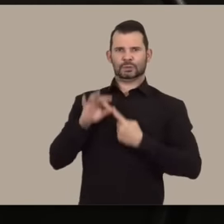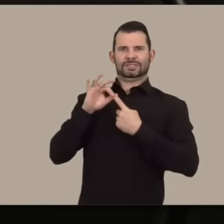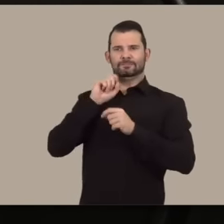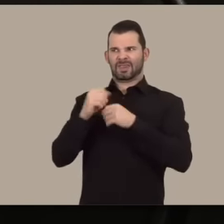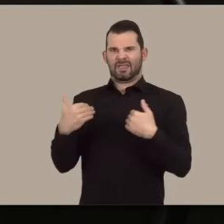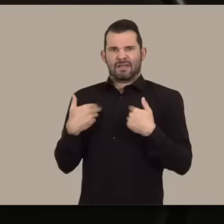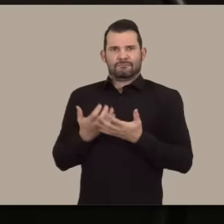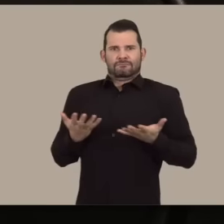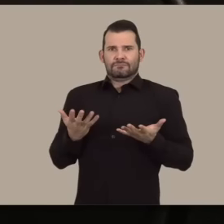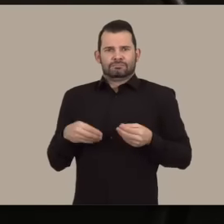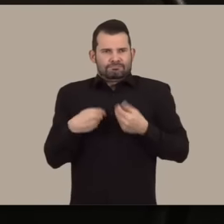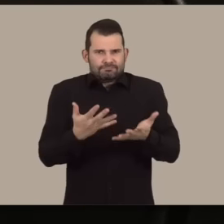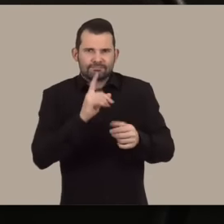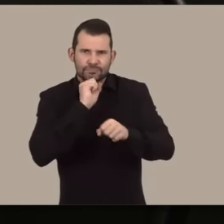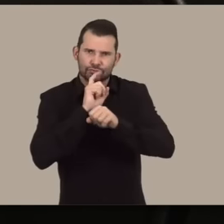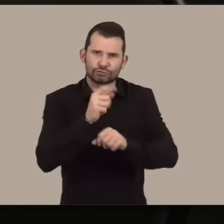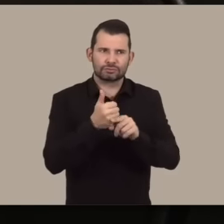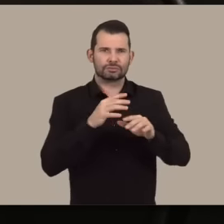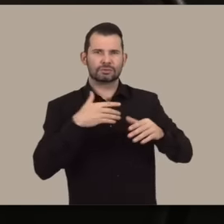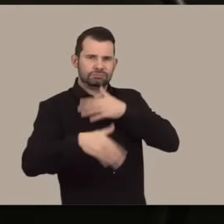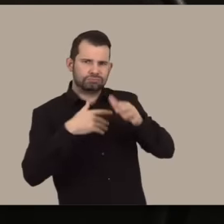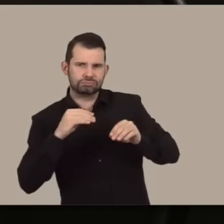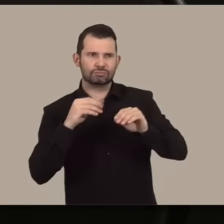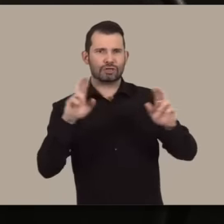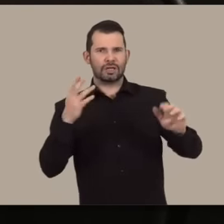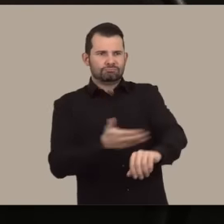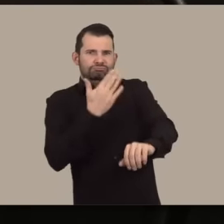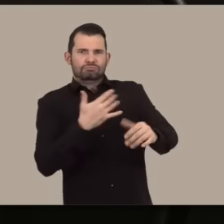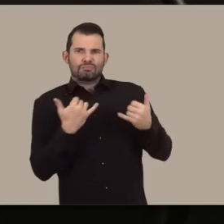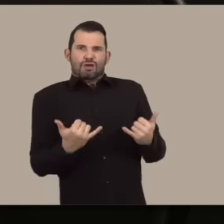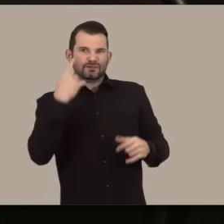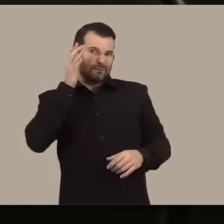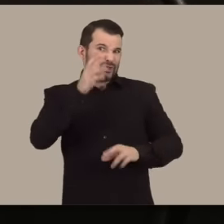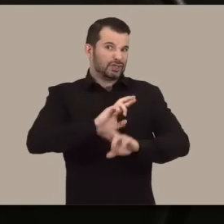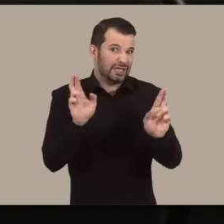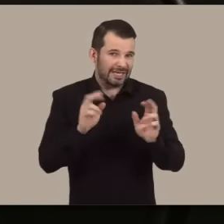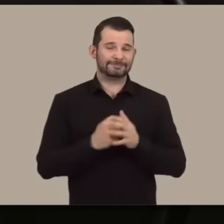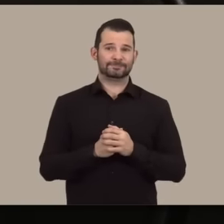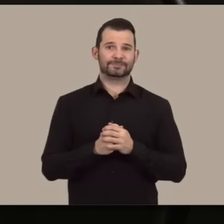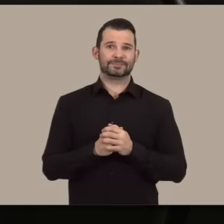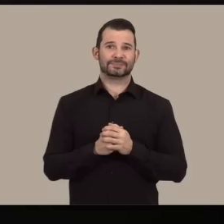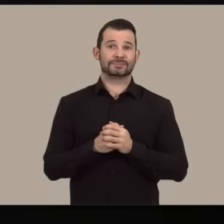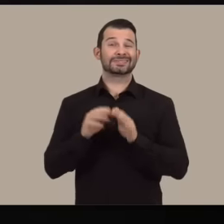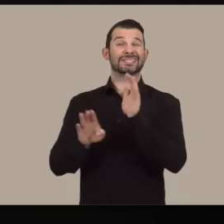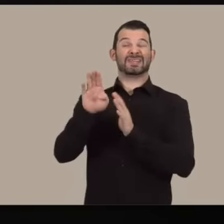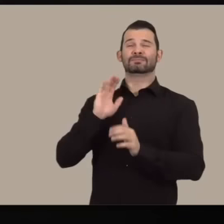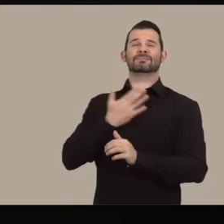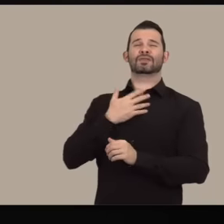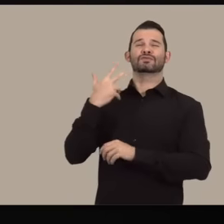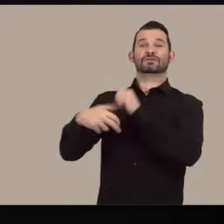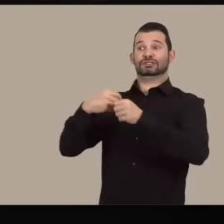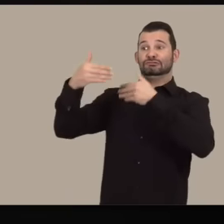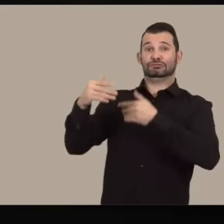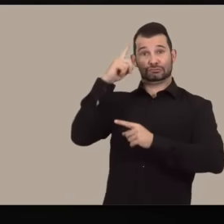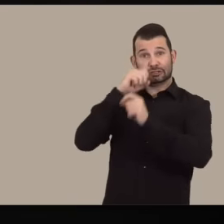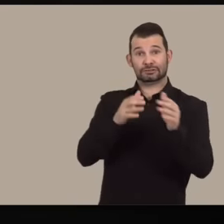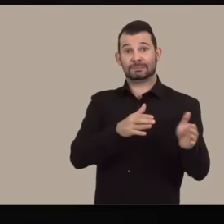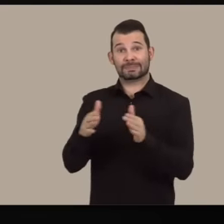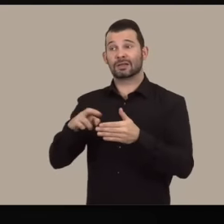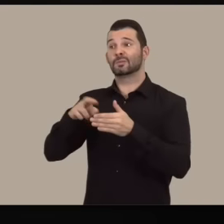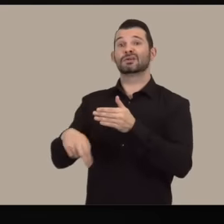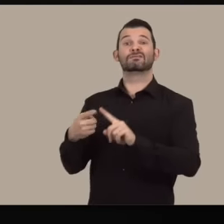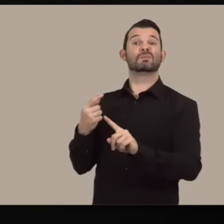uniquely equipped to ensure that is mobilized and modernized for the future. The development of our